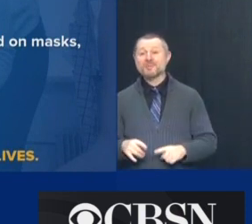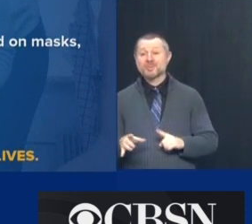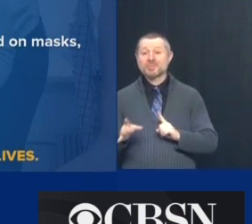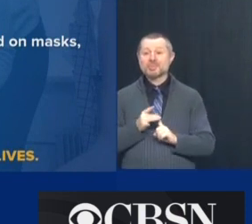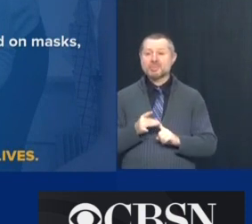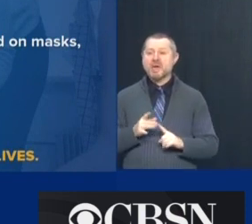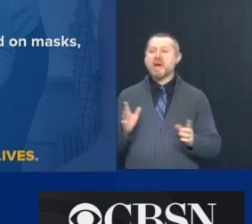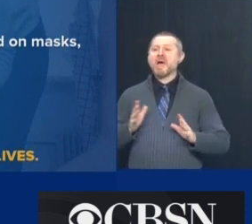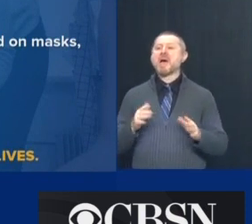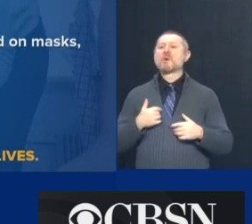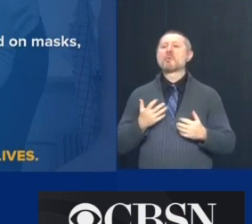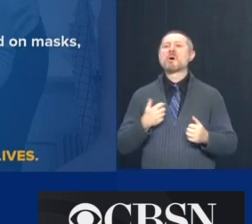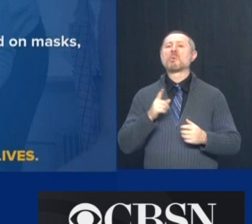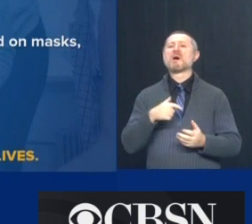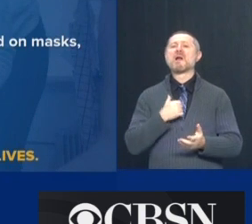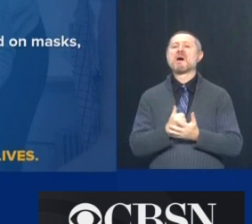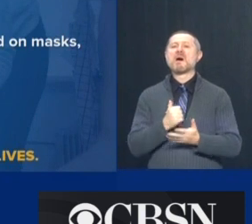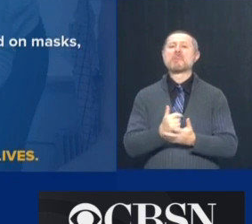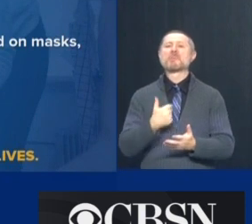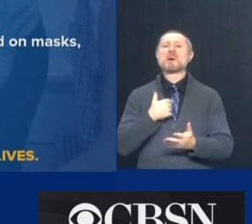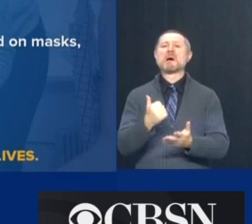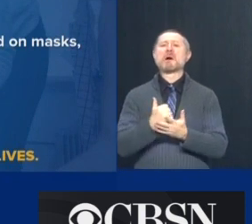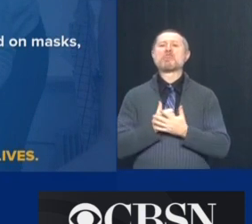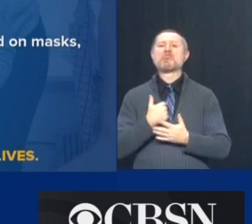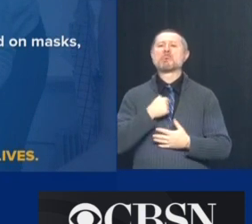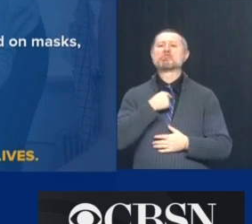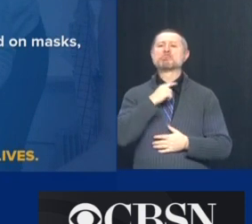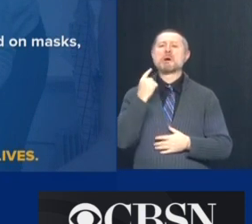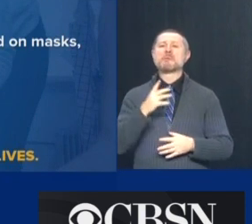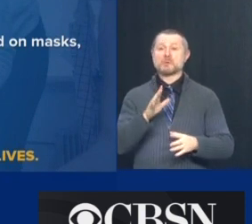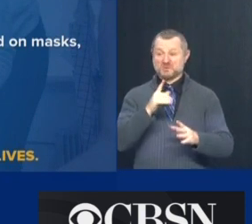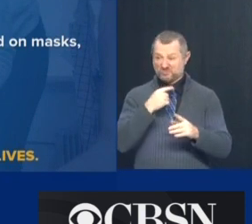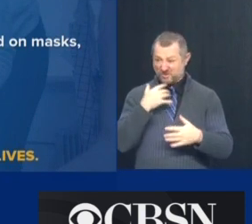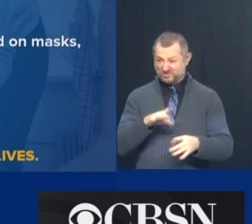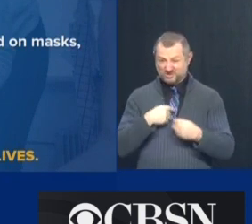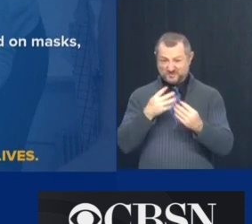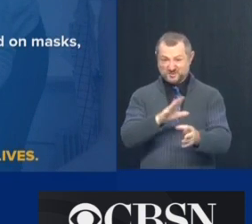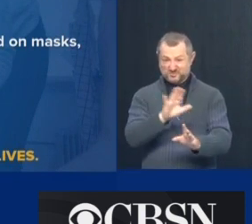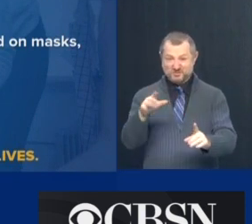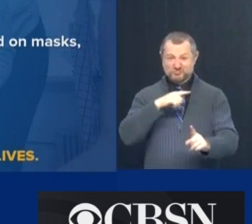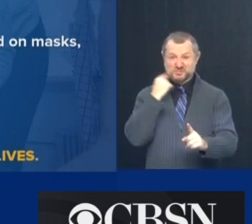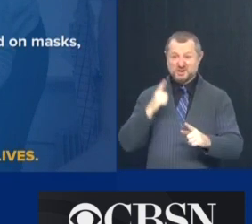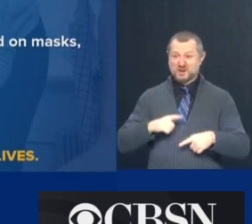then other people have to risk their lives because you were risky.